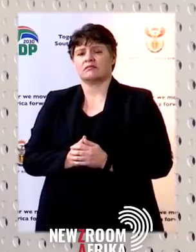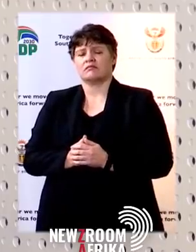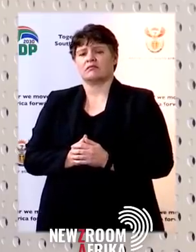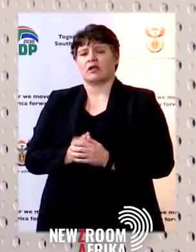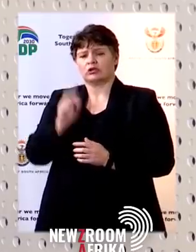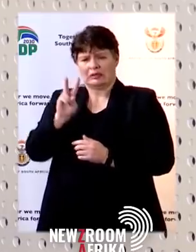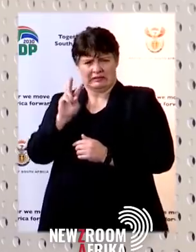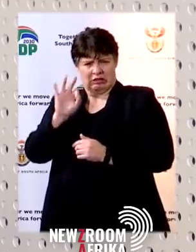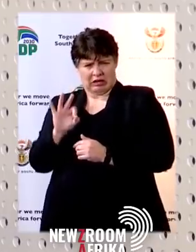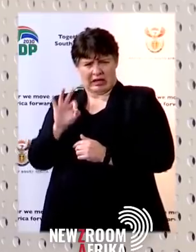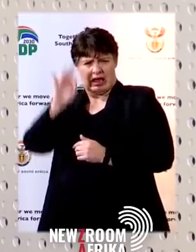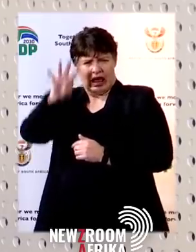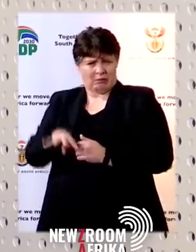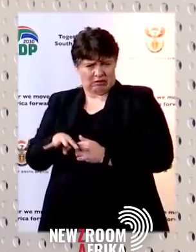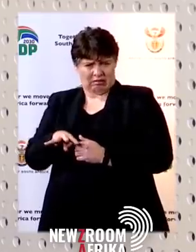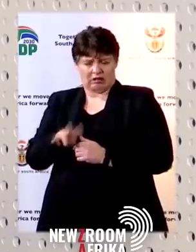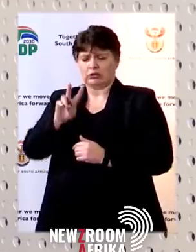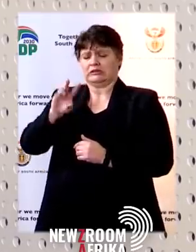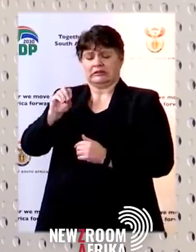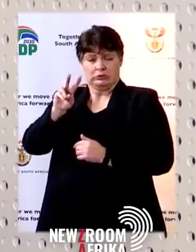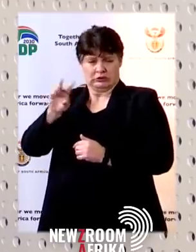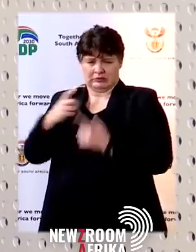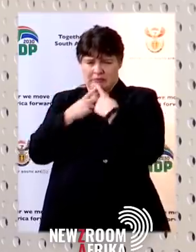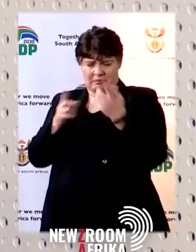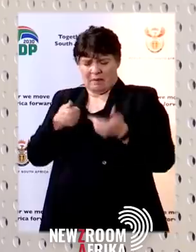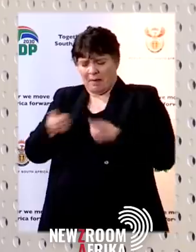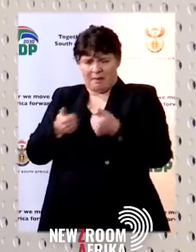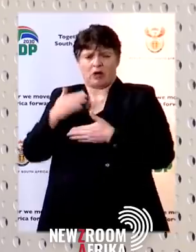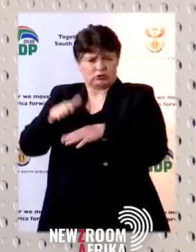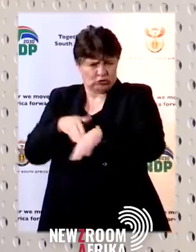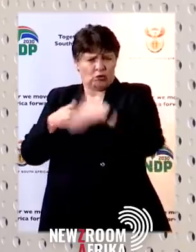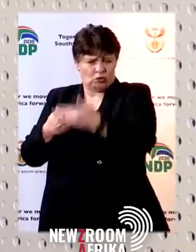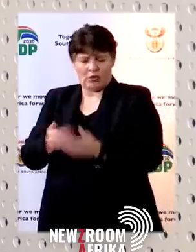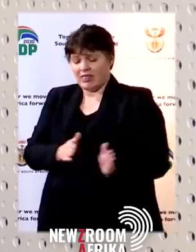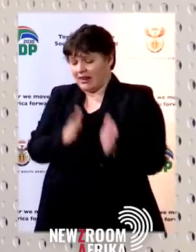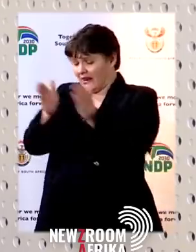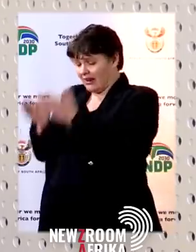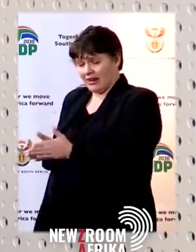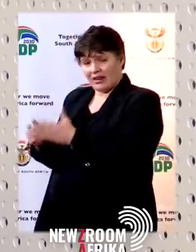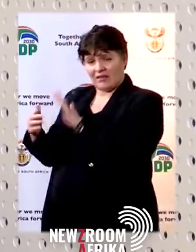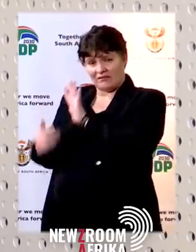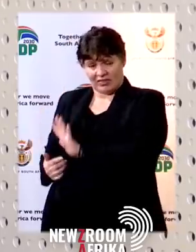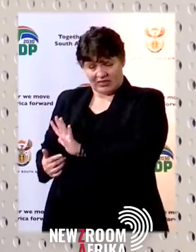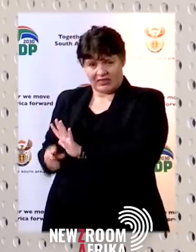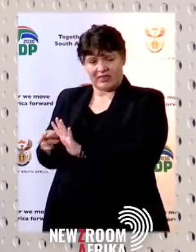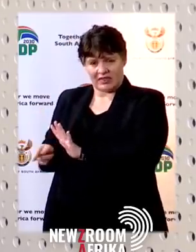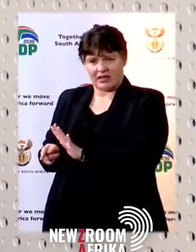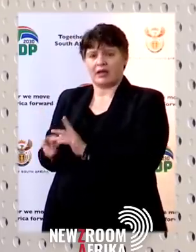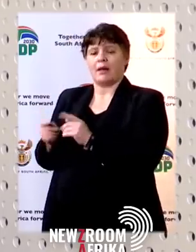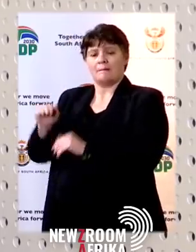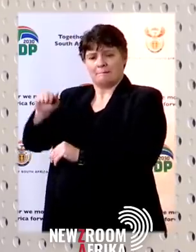April 23rd, 2020. And finally, the supportive monetary, banking, and financial